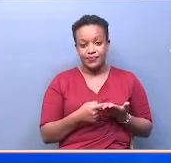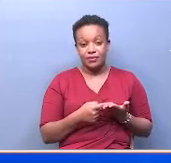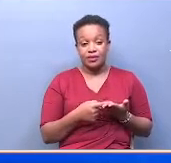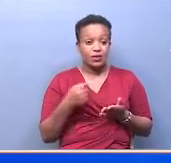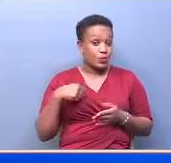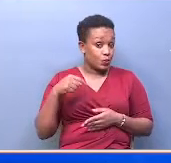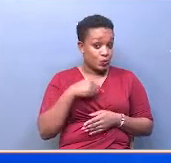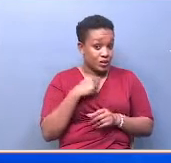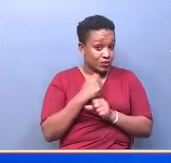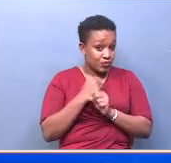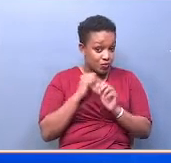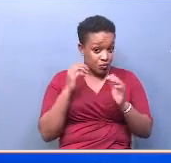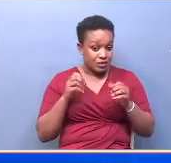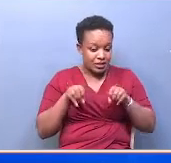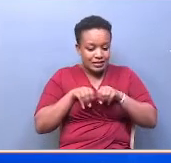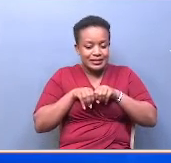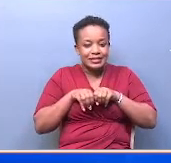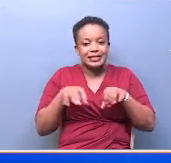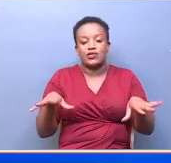are going to centralize